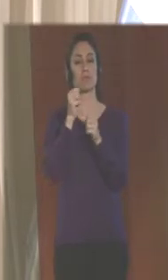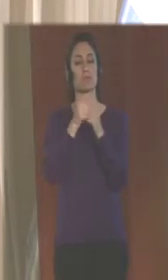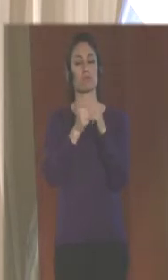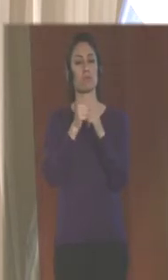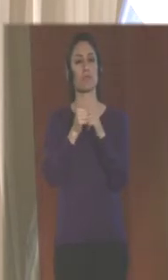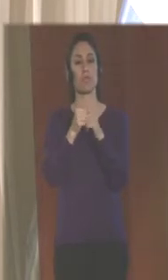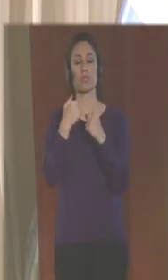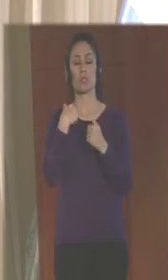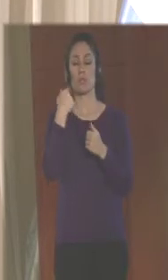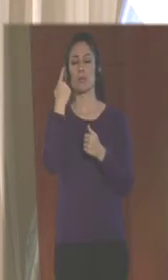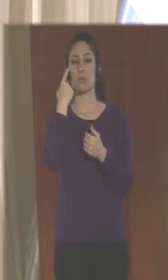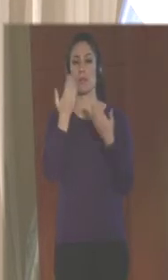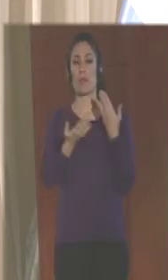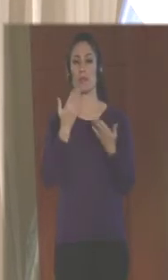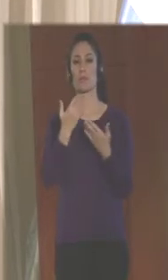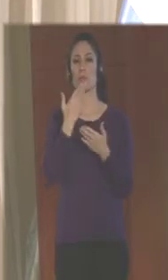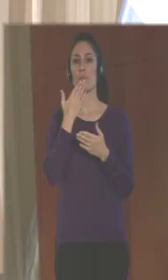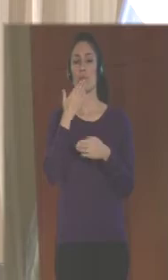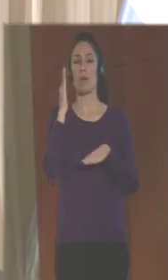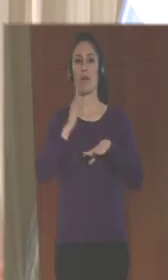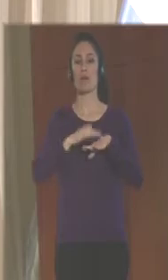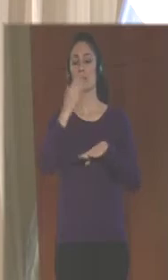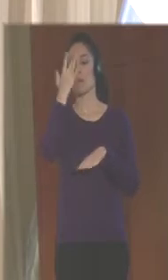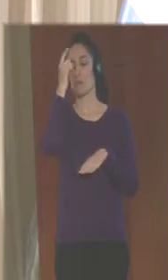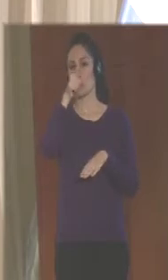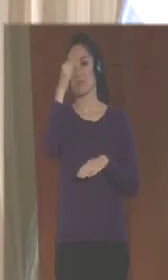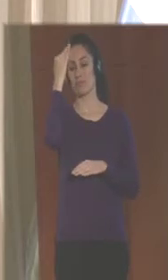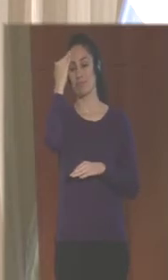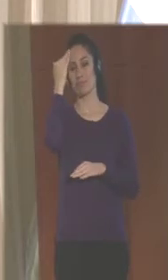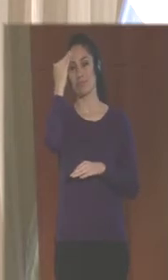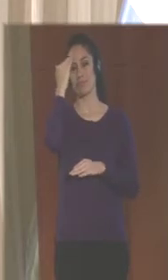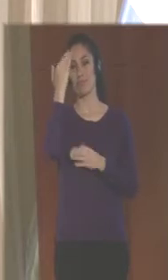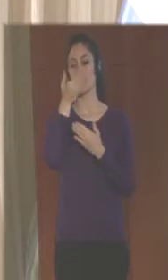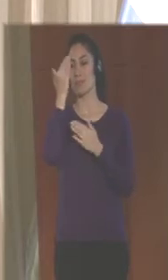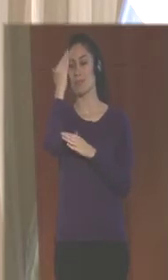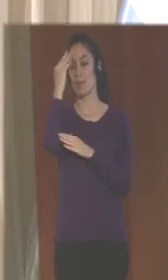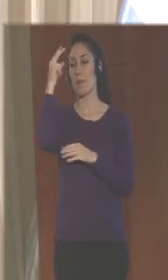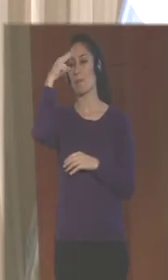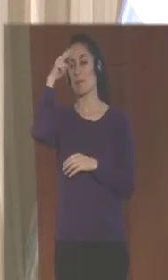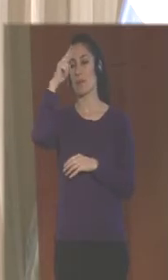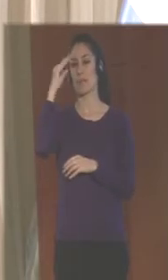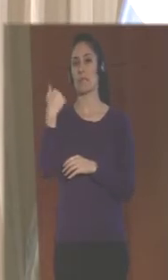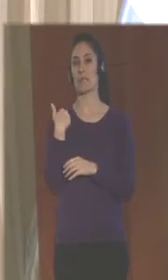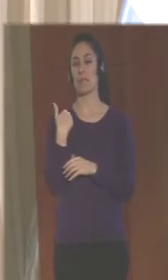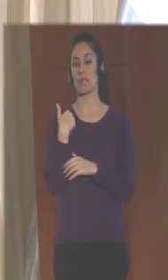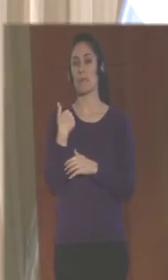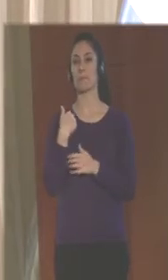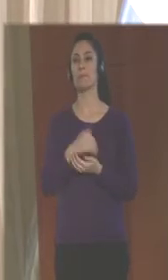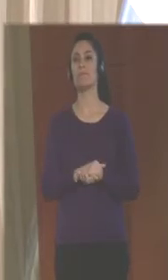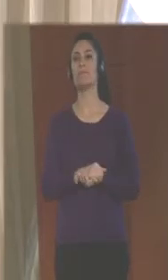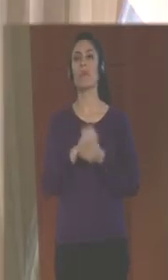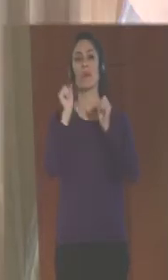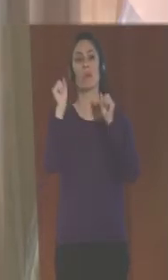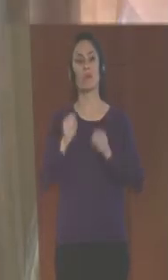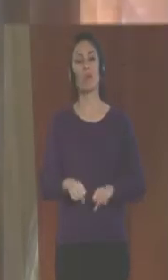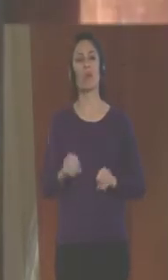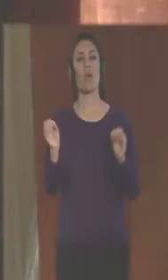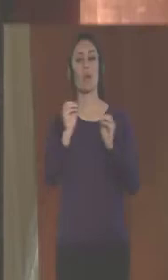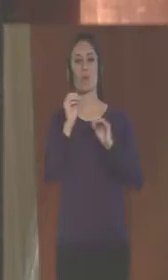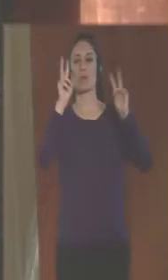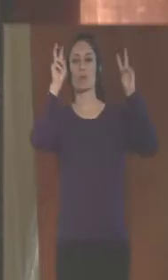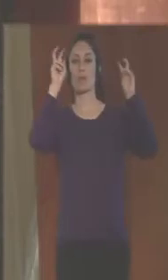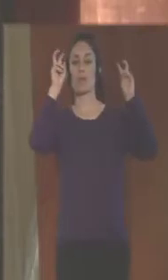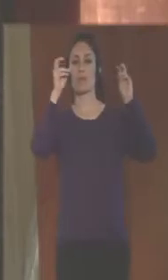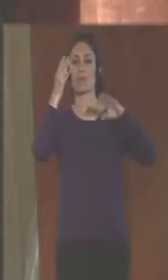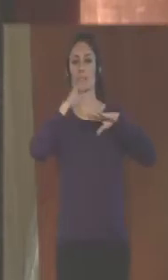risks to which it is exposed, and as a consequence, I would say, rather, that Mexico has the